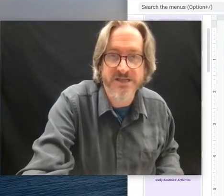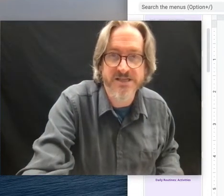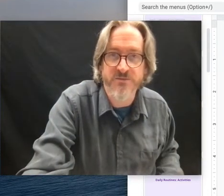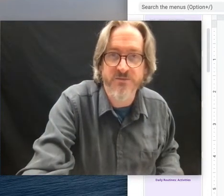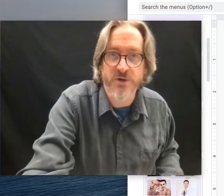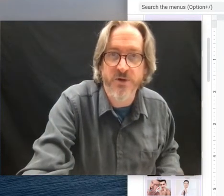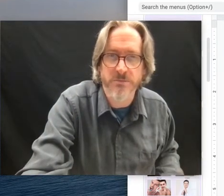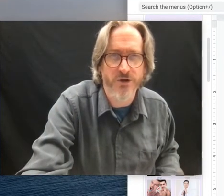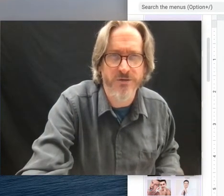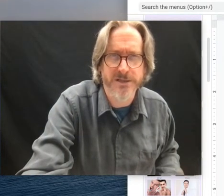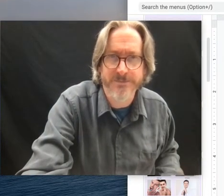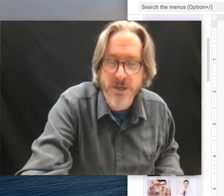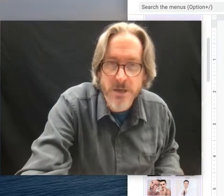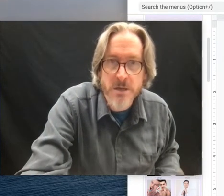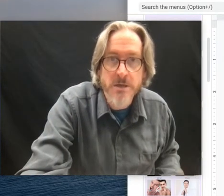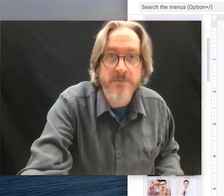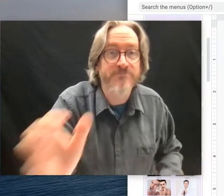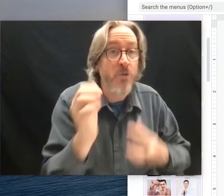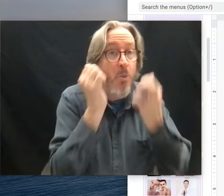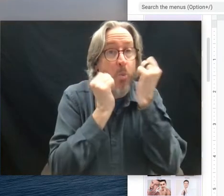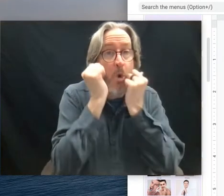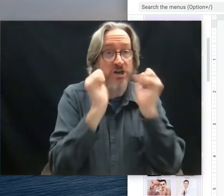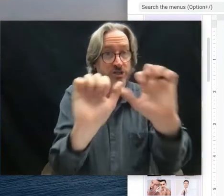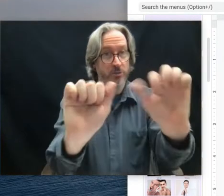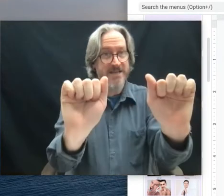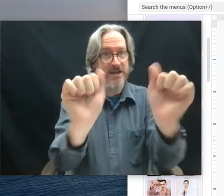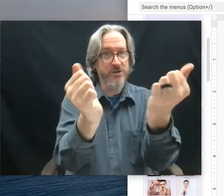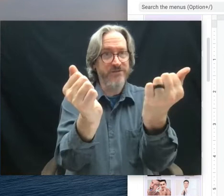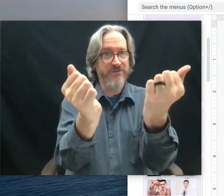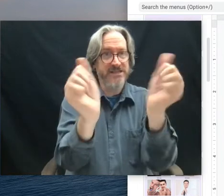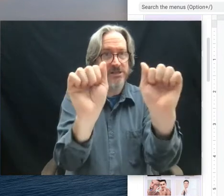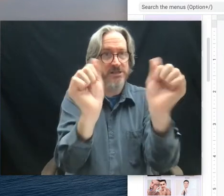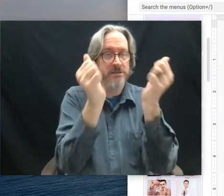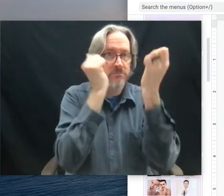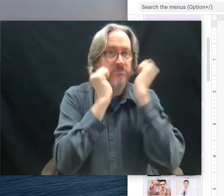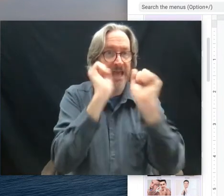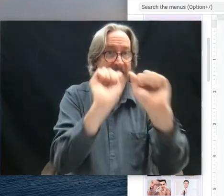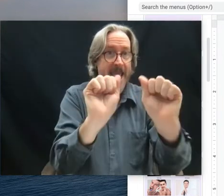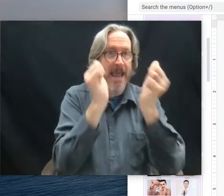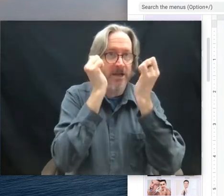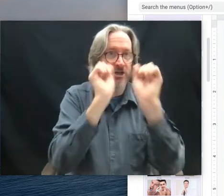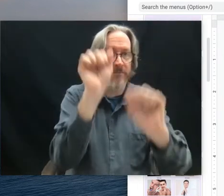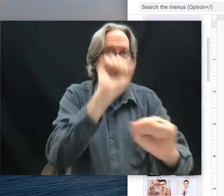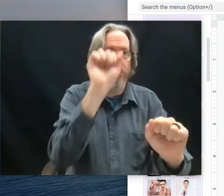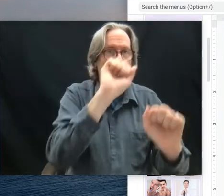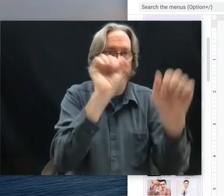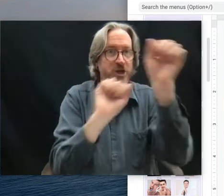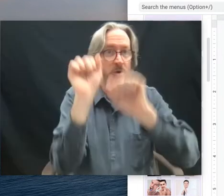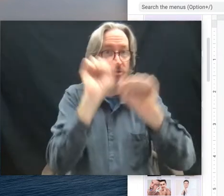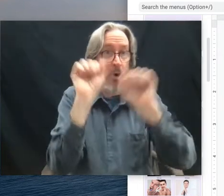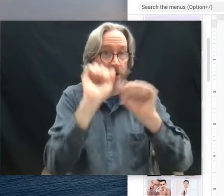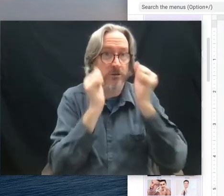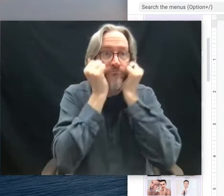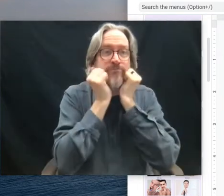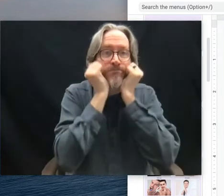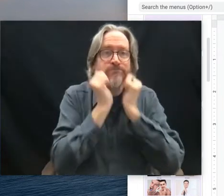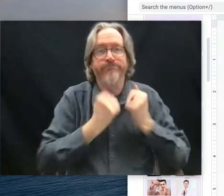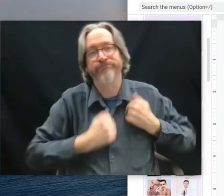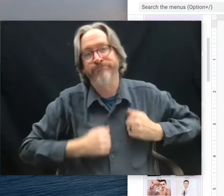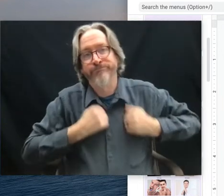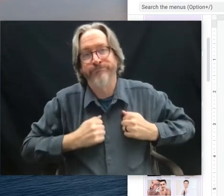Laundry list of what you do, laundry list. Wash, we tend to use fists, the A hand shape, for washing with water.